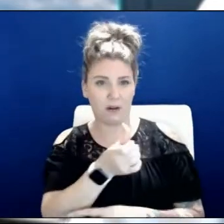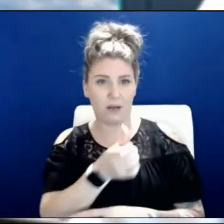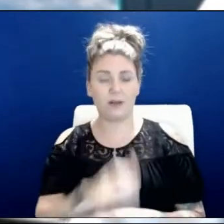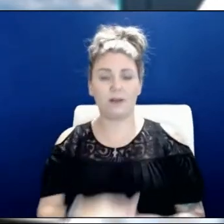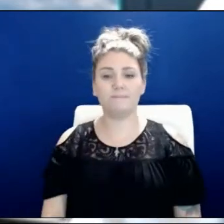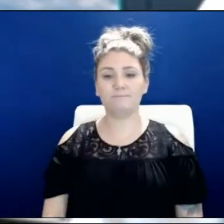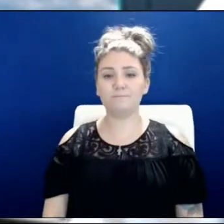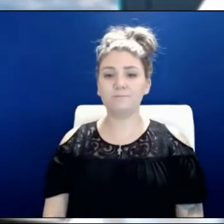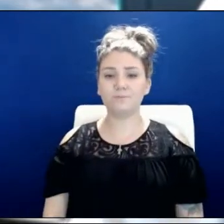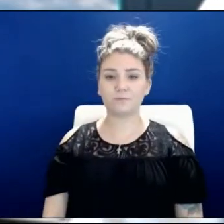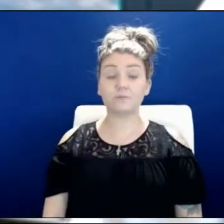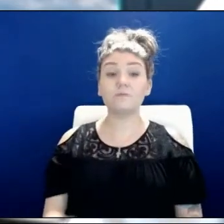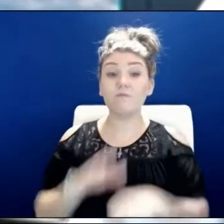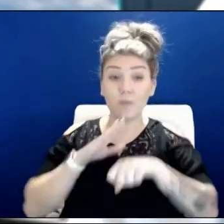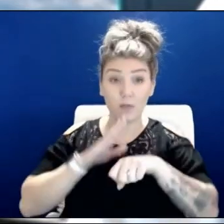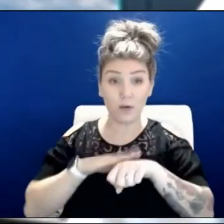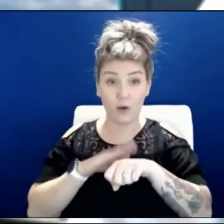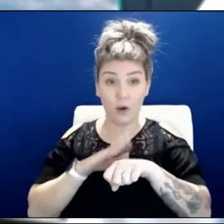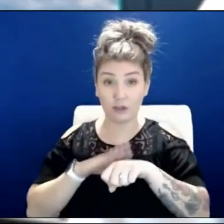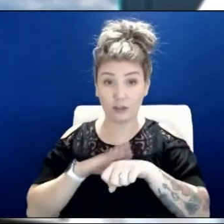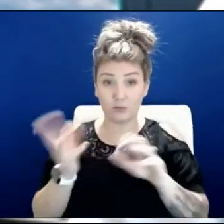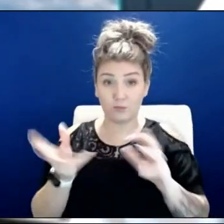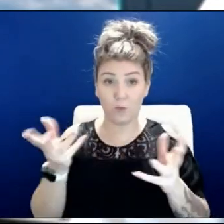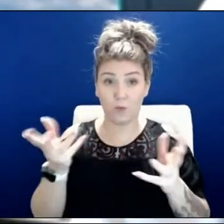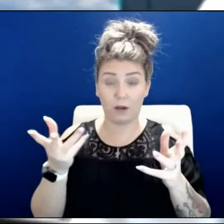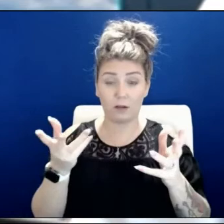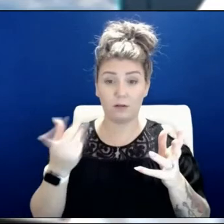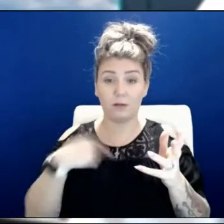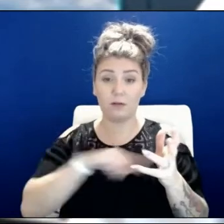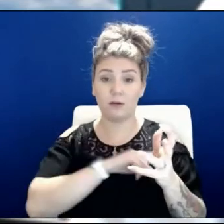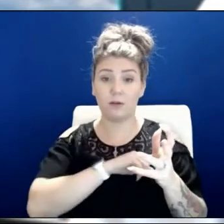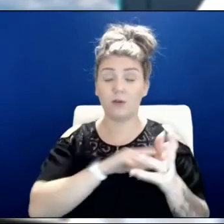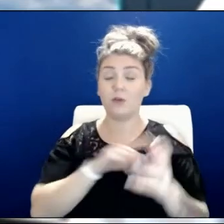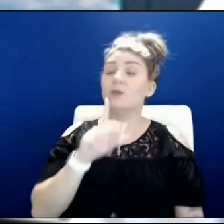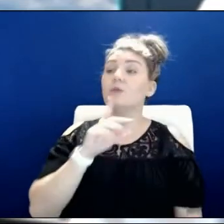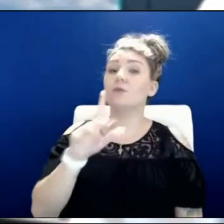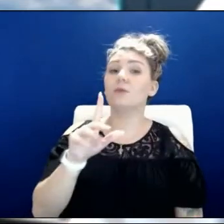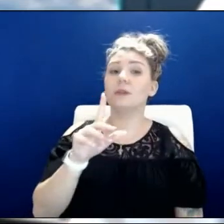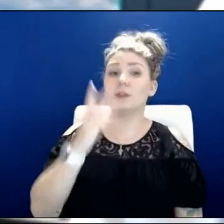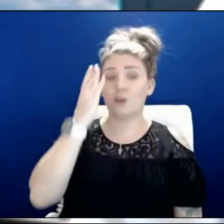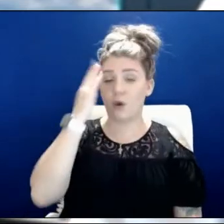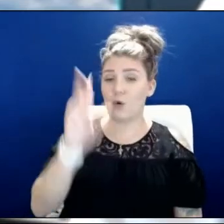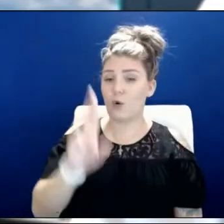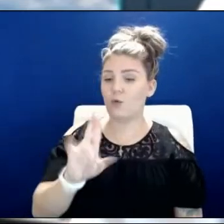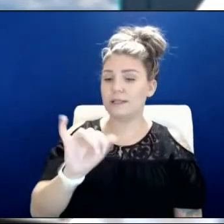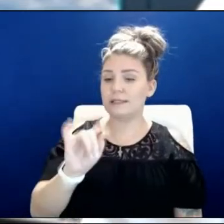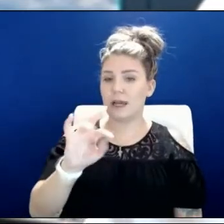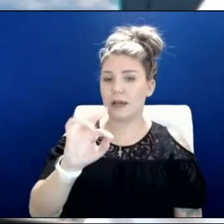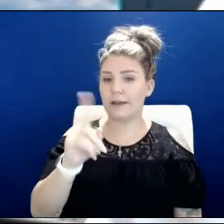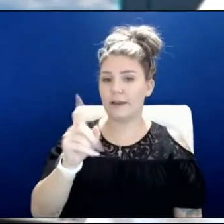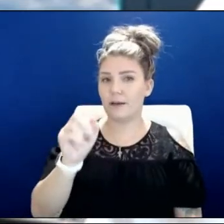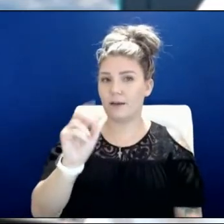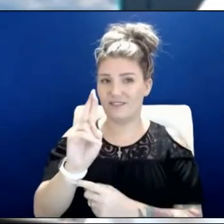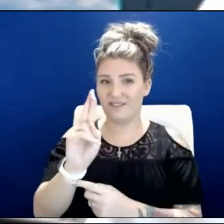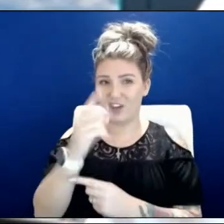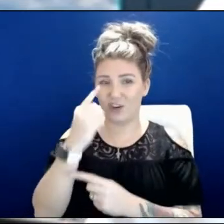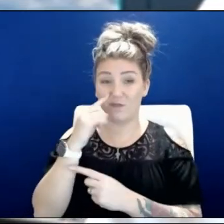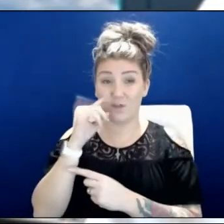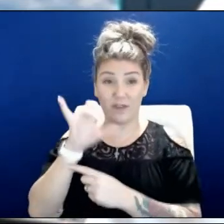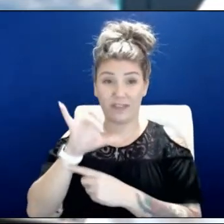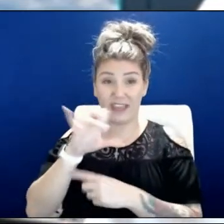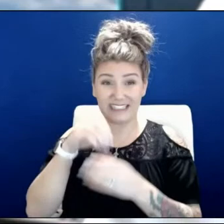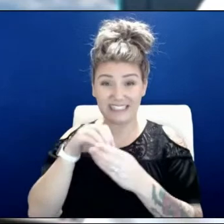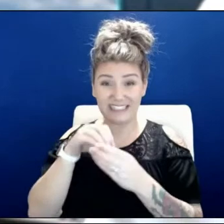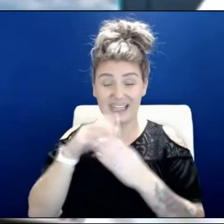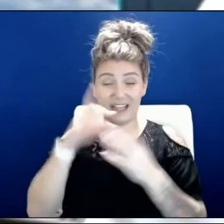The bit of caution, though, is that ritonavir is in there, and the test to treat strategy that President